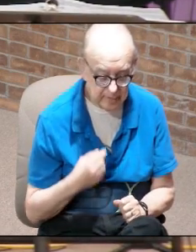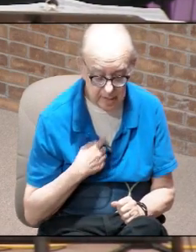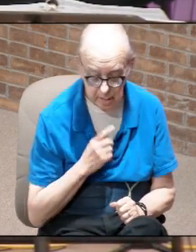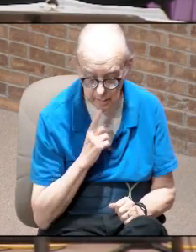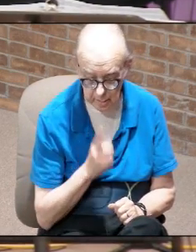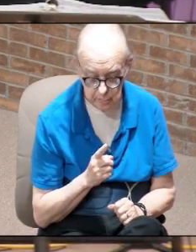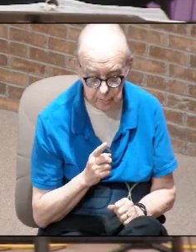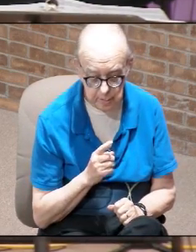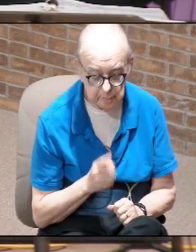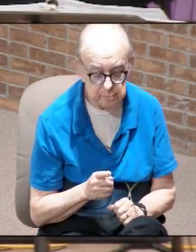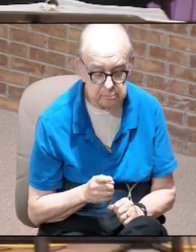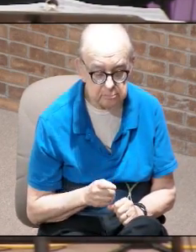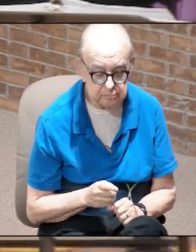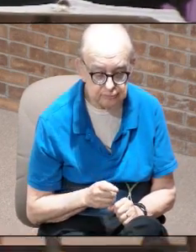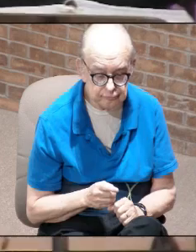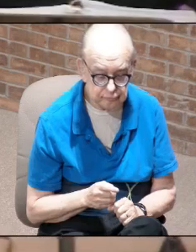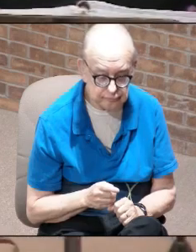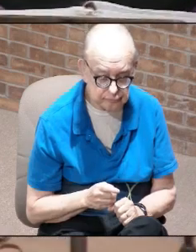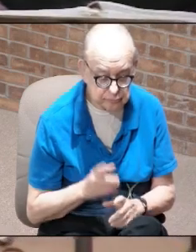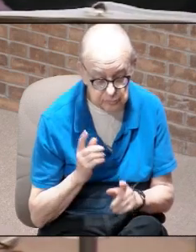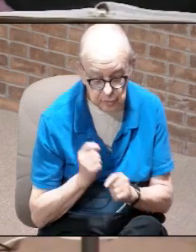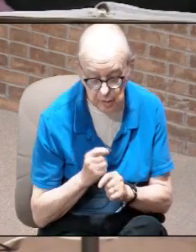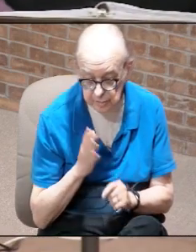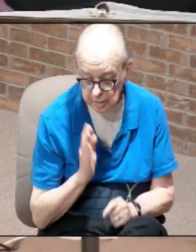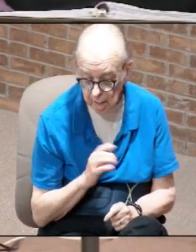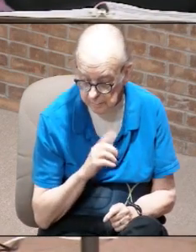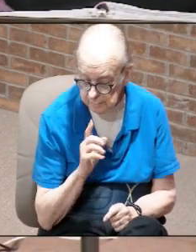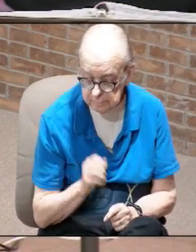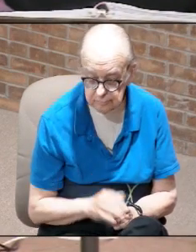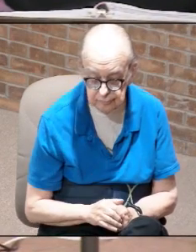really, truly trust God?